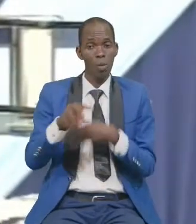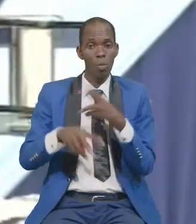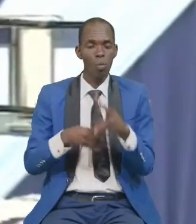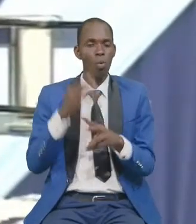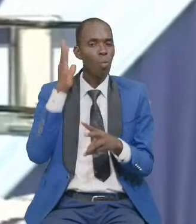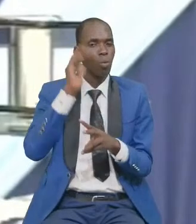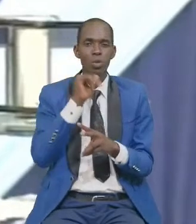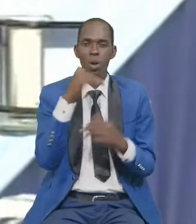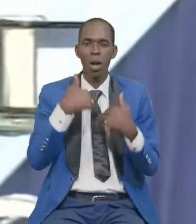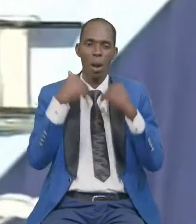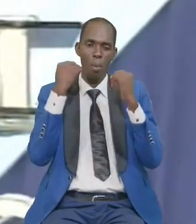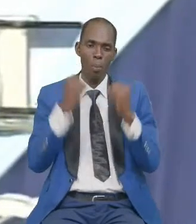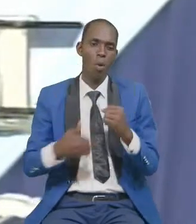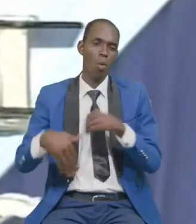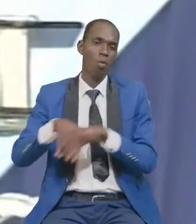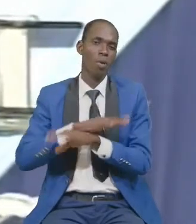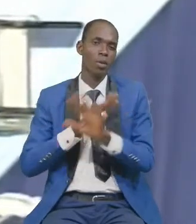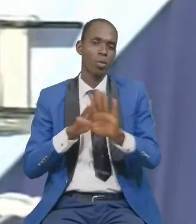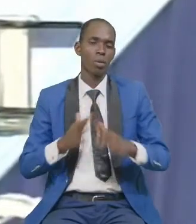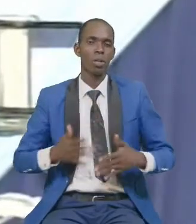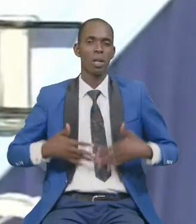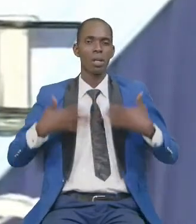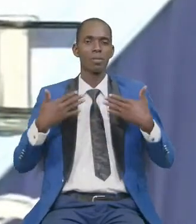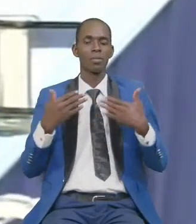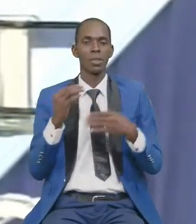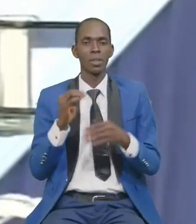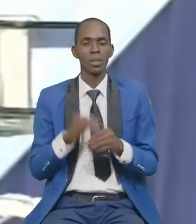life. Philippians chapter 3,